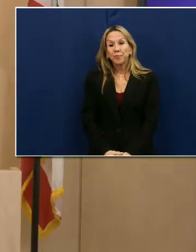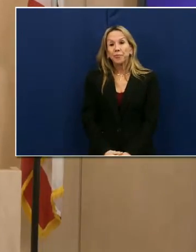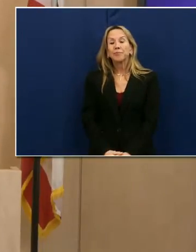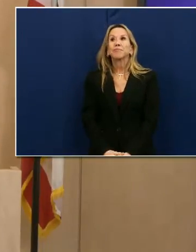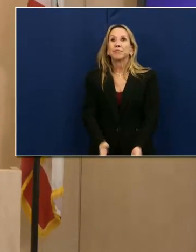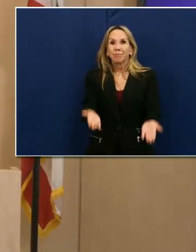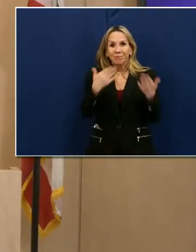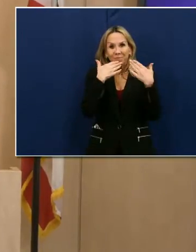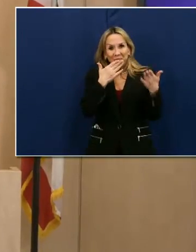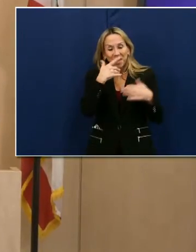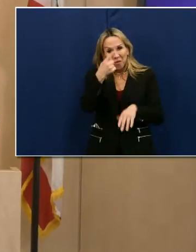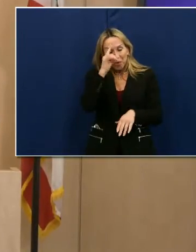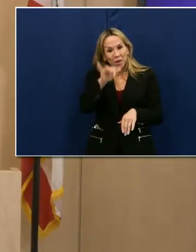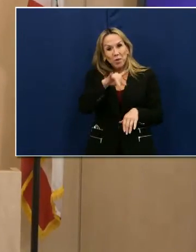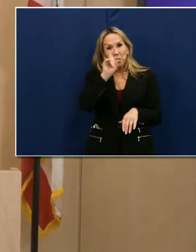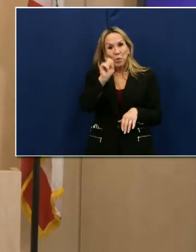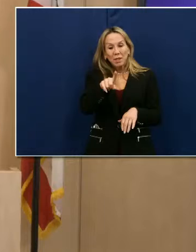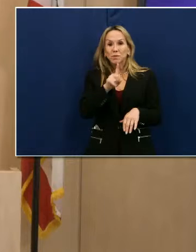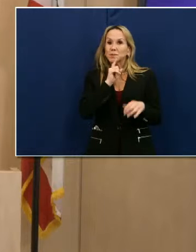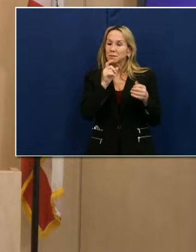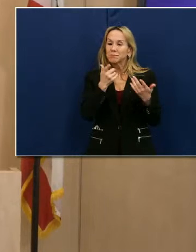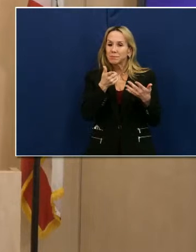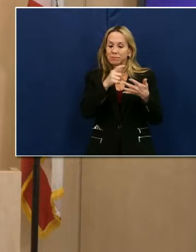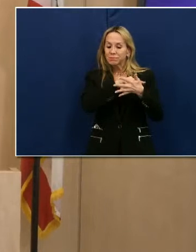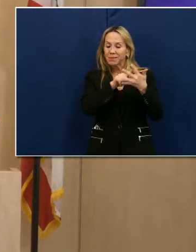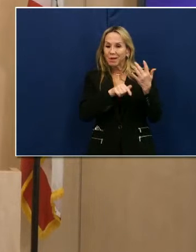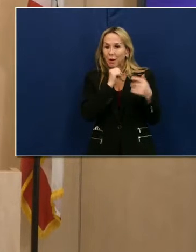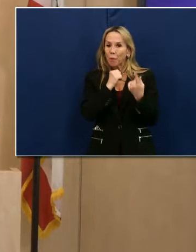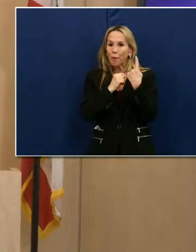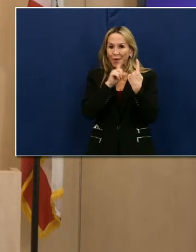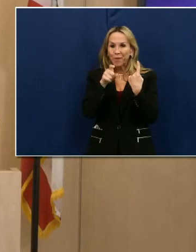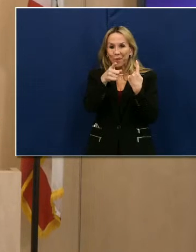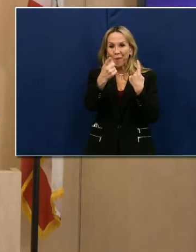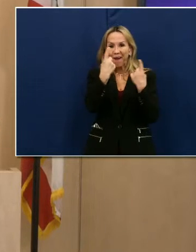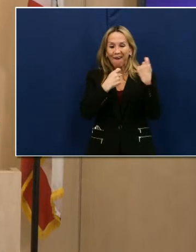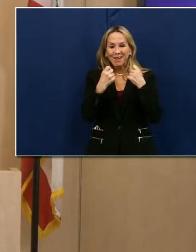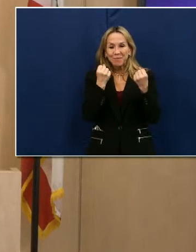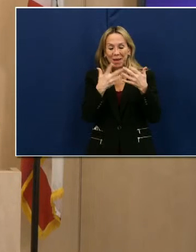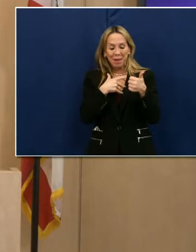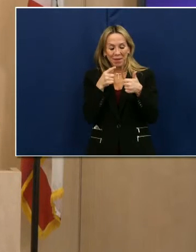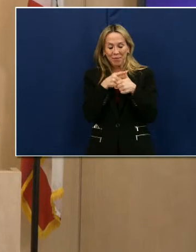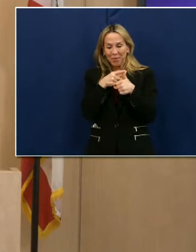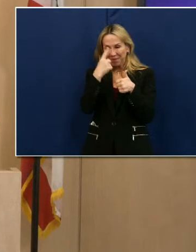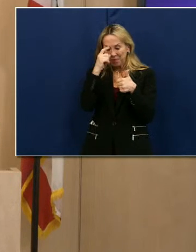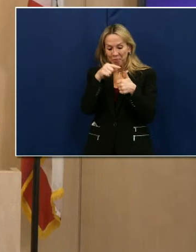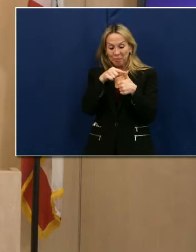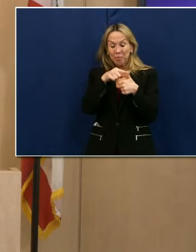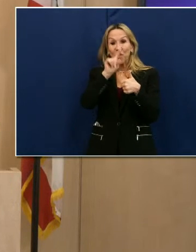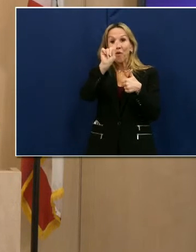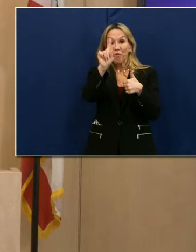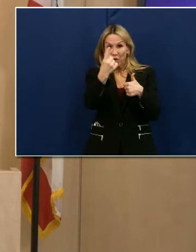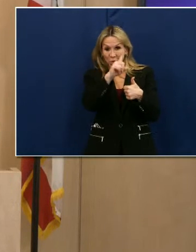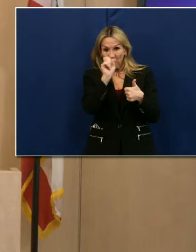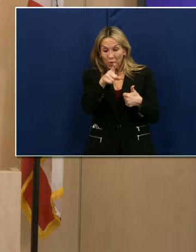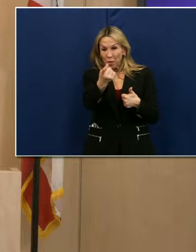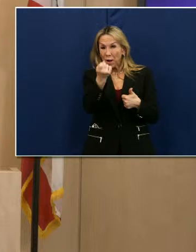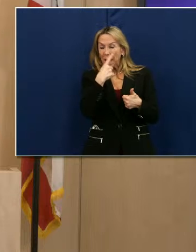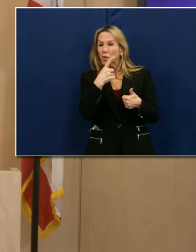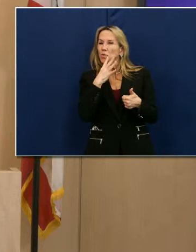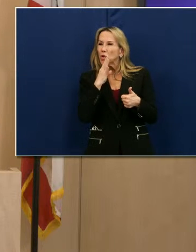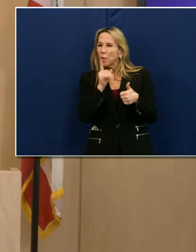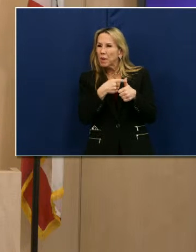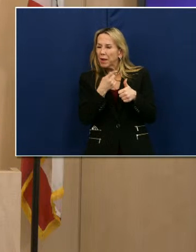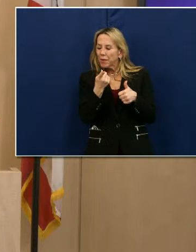So thank you for those questions. There's a lot of questions there. I will start with the first one, which is the